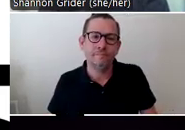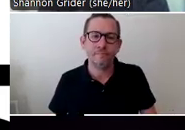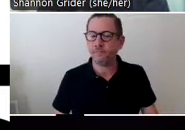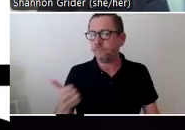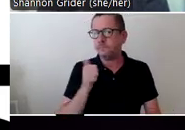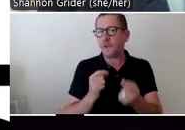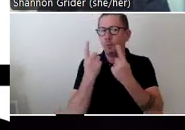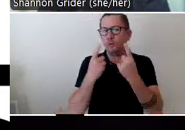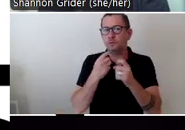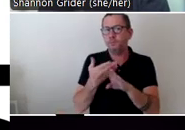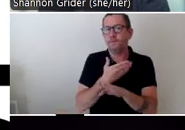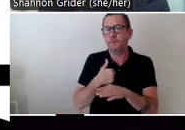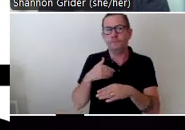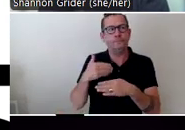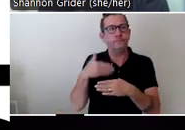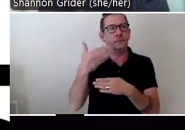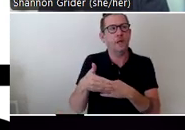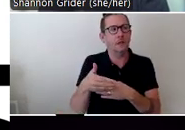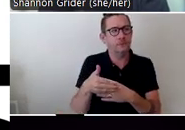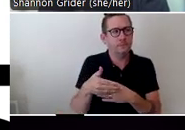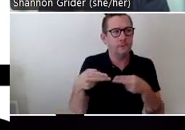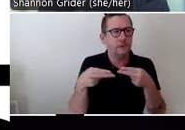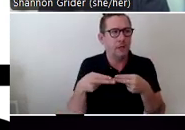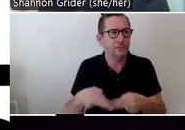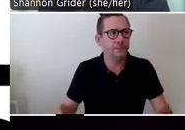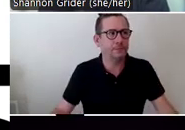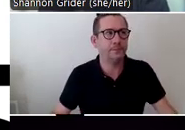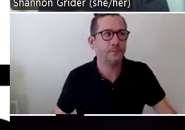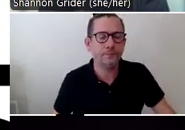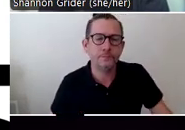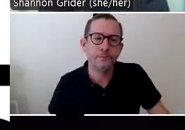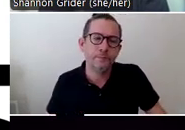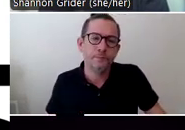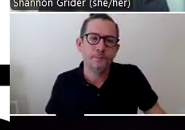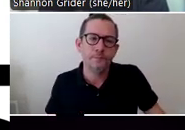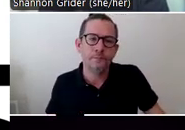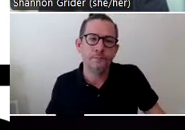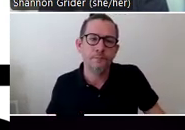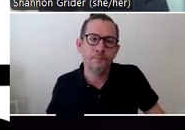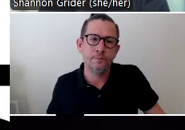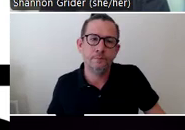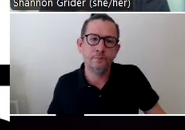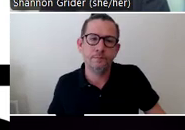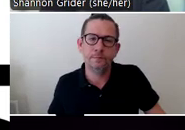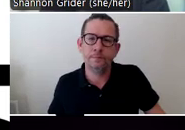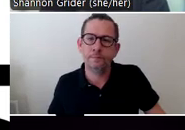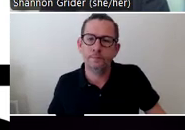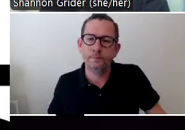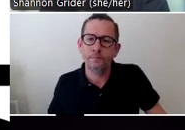that are ways to ease communication access. Any questions about these symbols or before we move on?